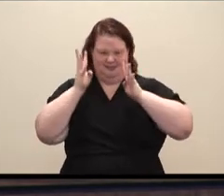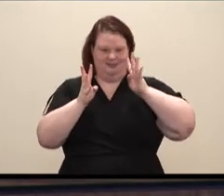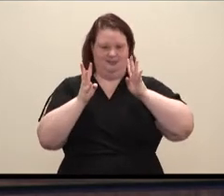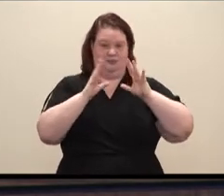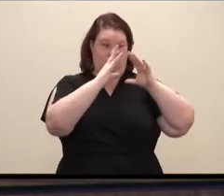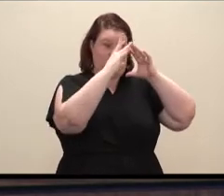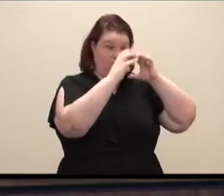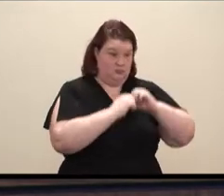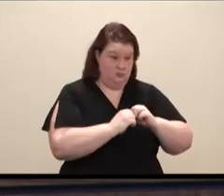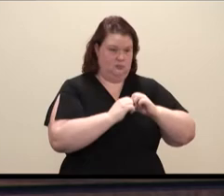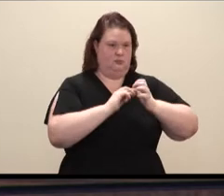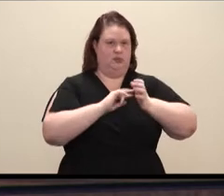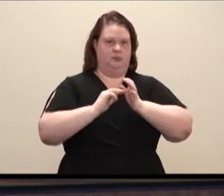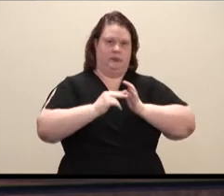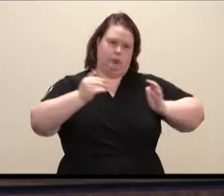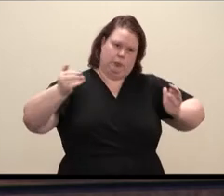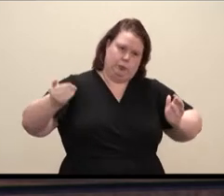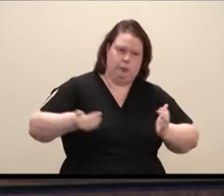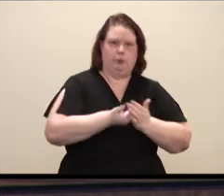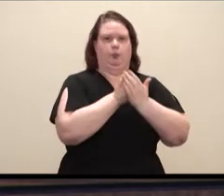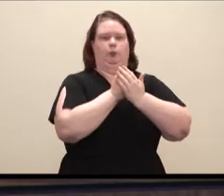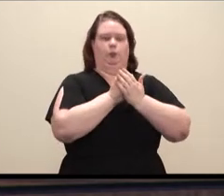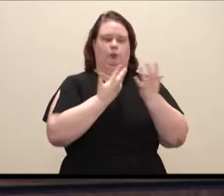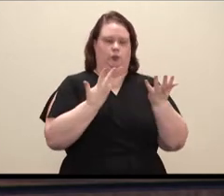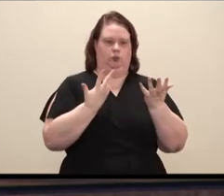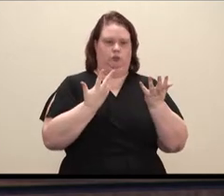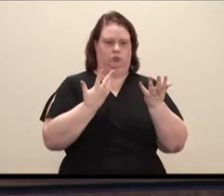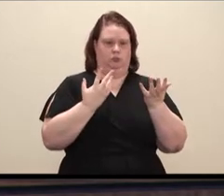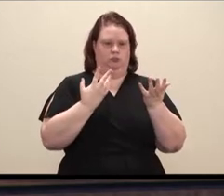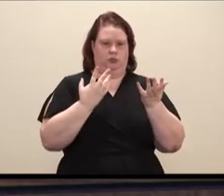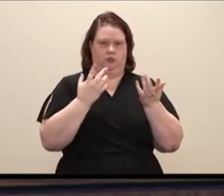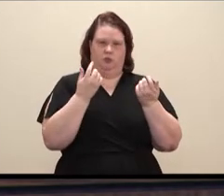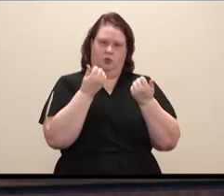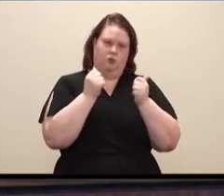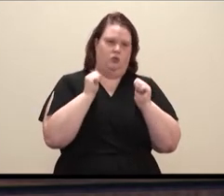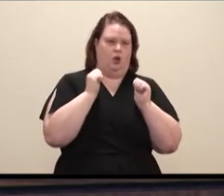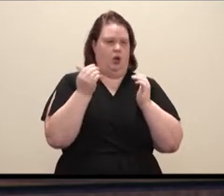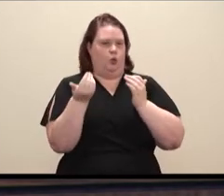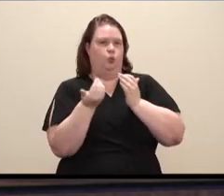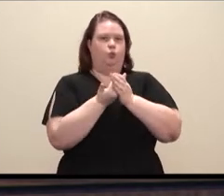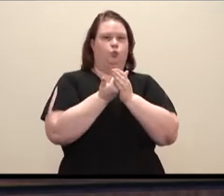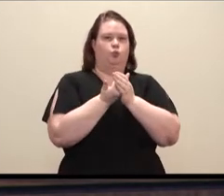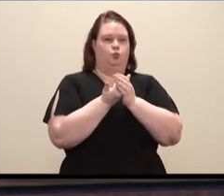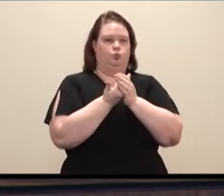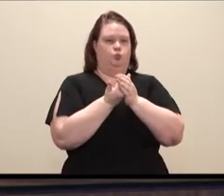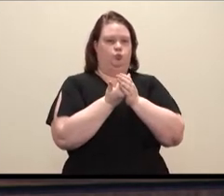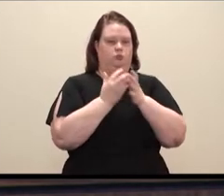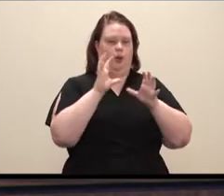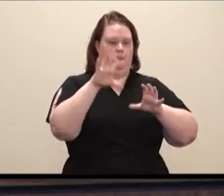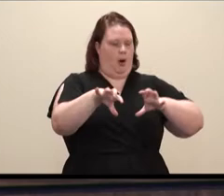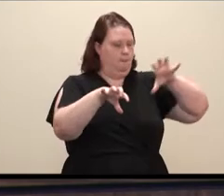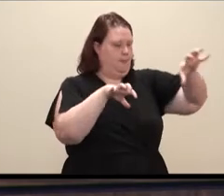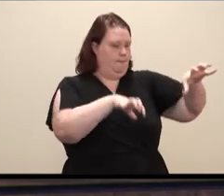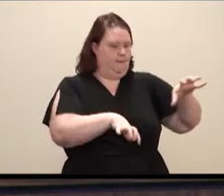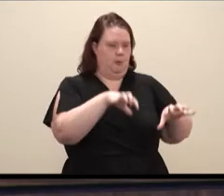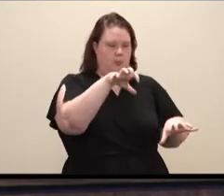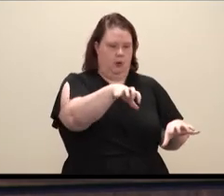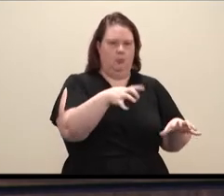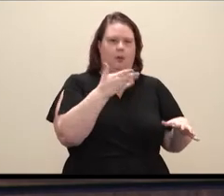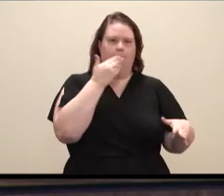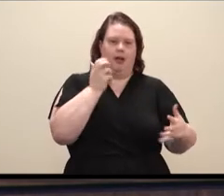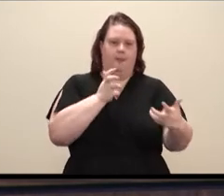slate to be able to really innovate for our campuses and look at spaces in a new way that would really serve our students